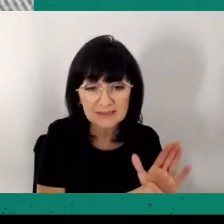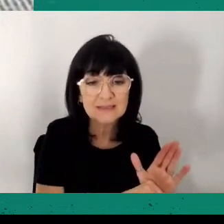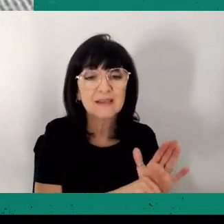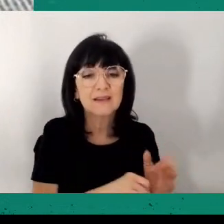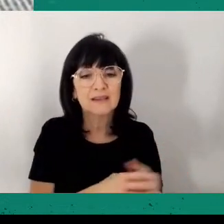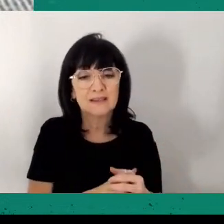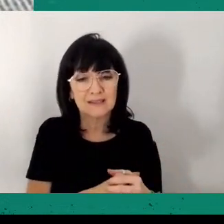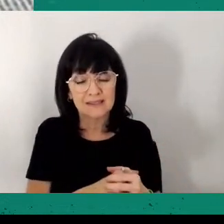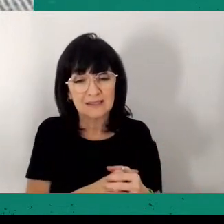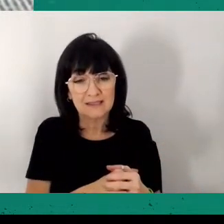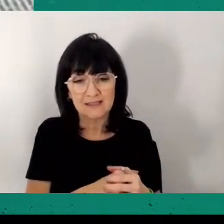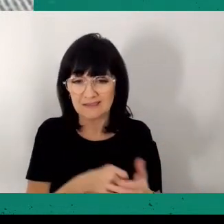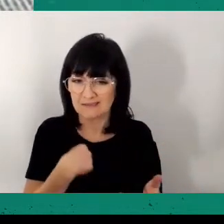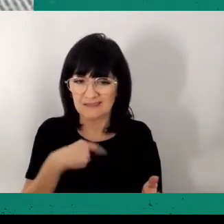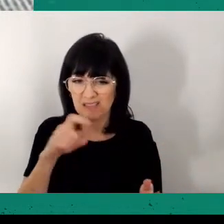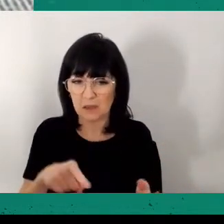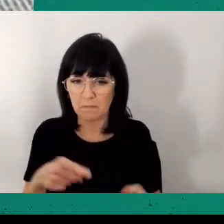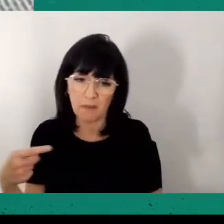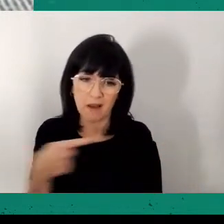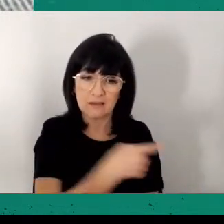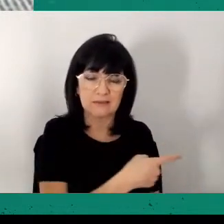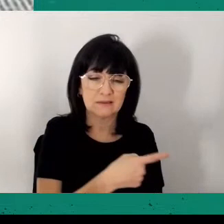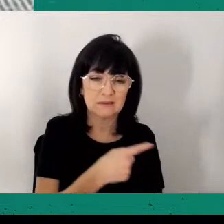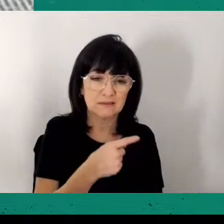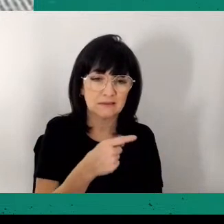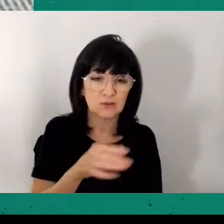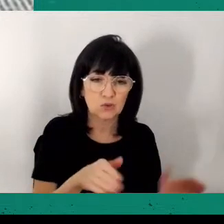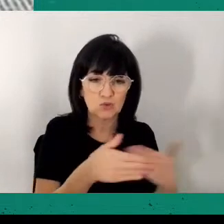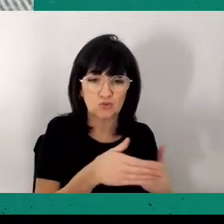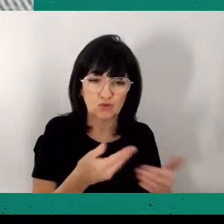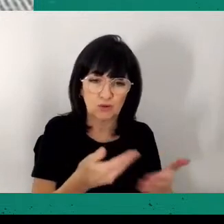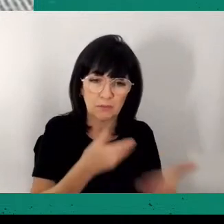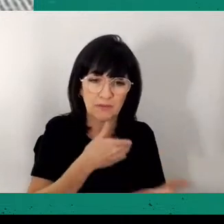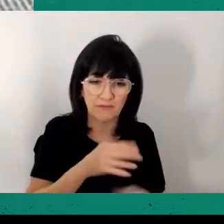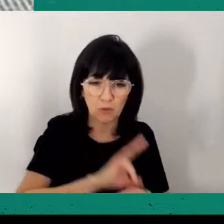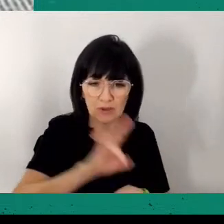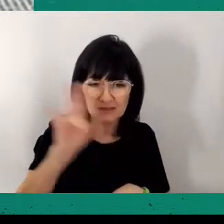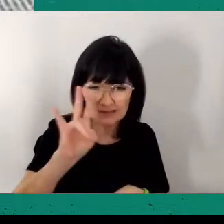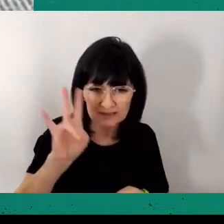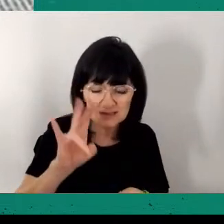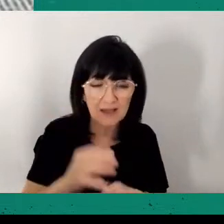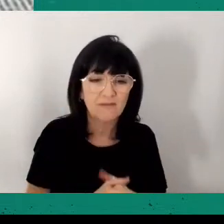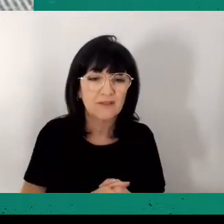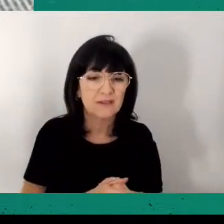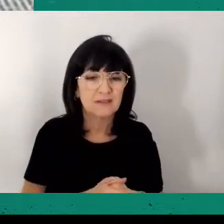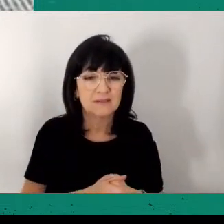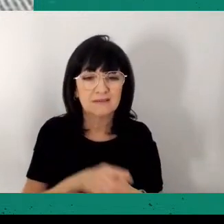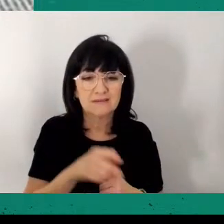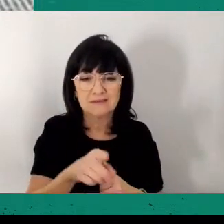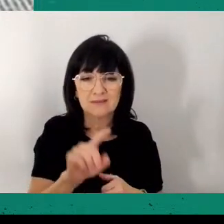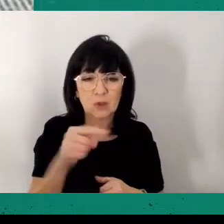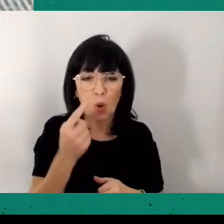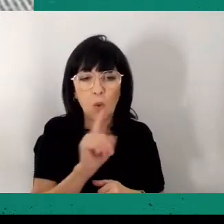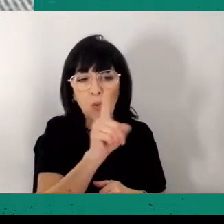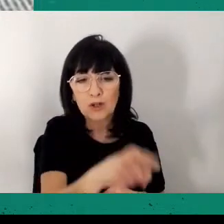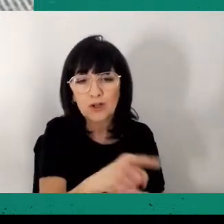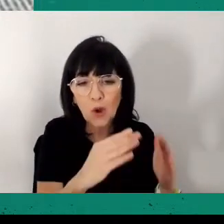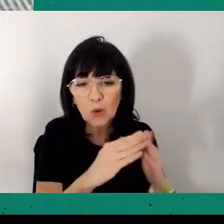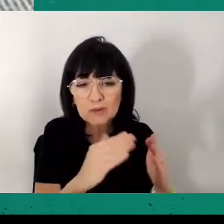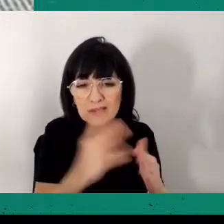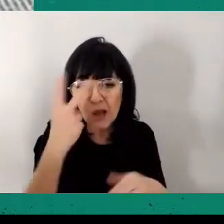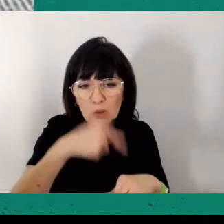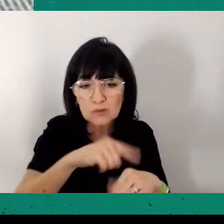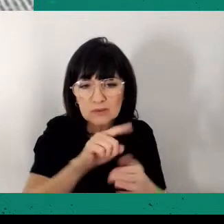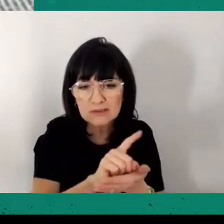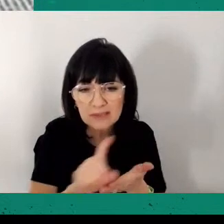by 7 o'clock and could only go home once a month if you had a note from your parents. You could only go to town twice a week, and then you had to go on the